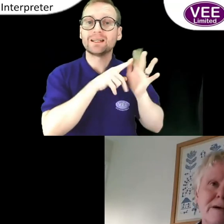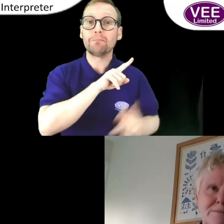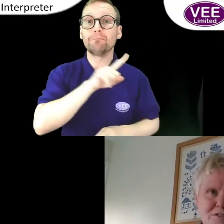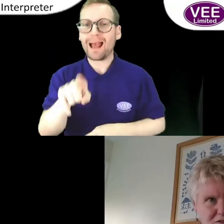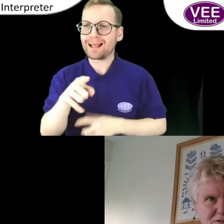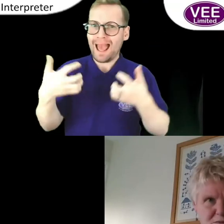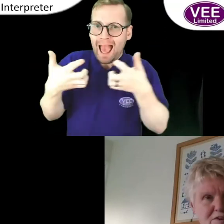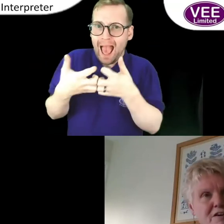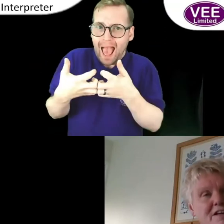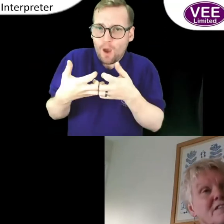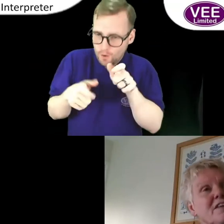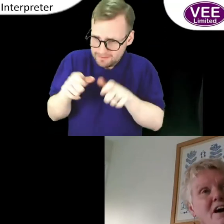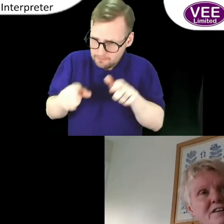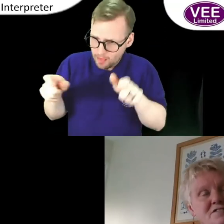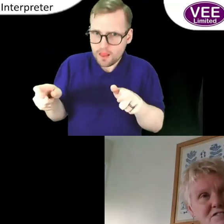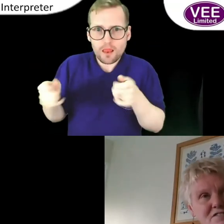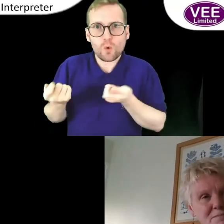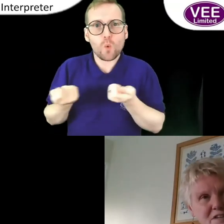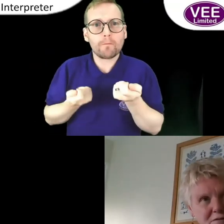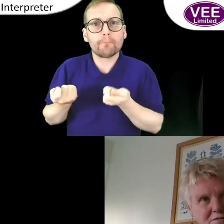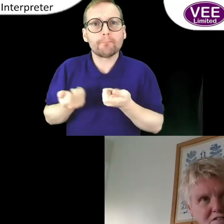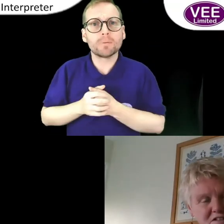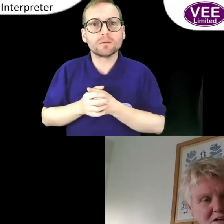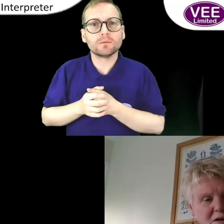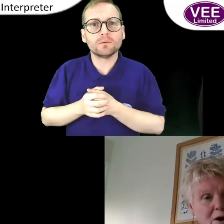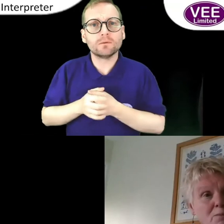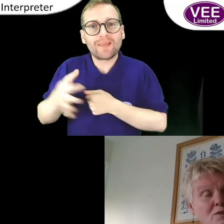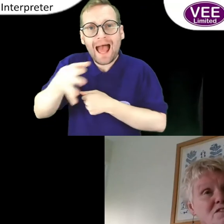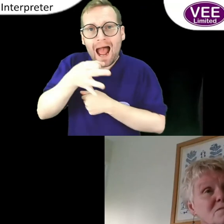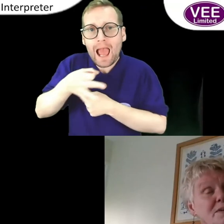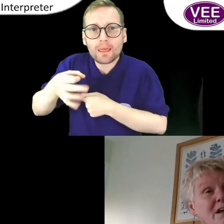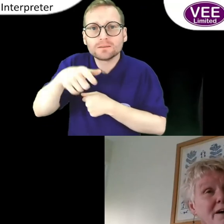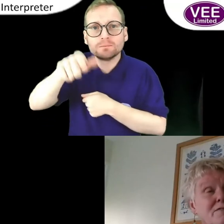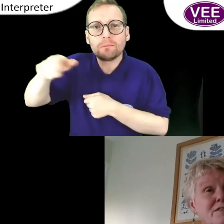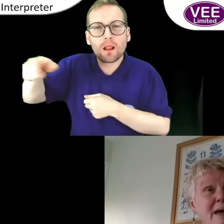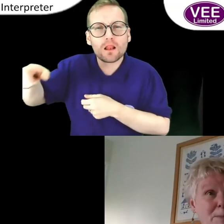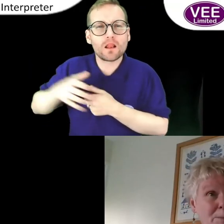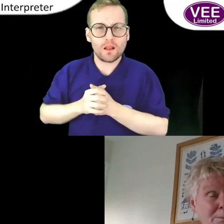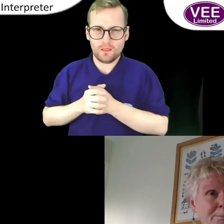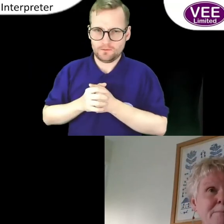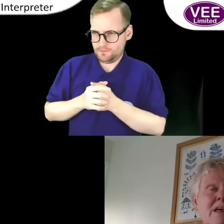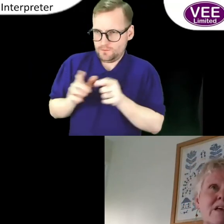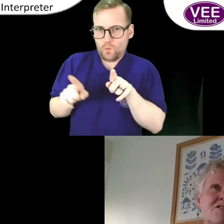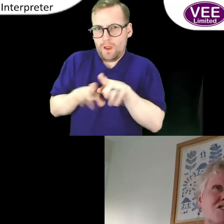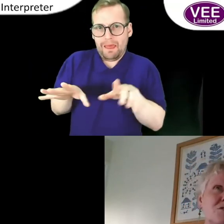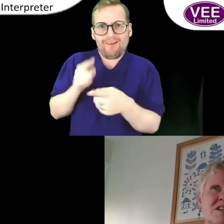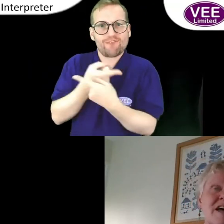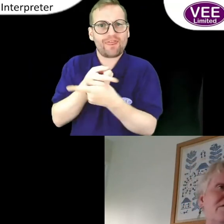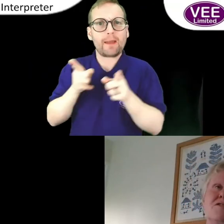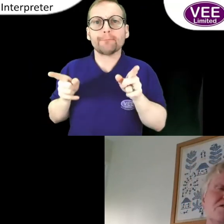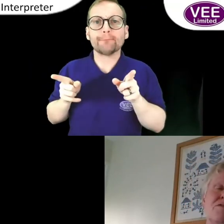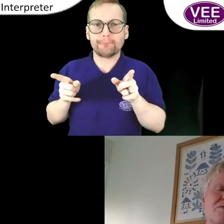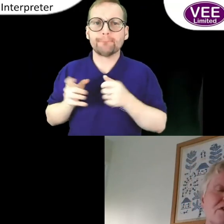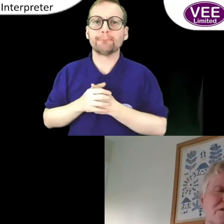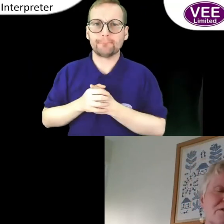people of Lampedusa were faring, the islanders themselves, and what it had been like for them. She took it